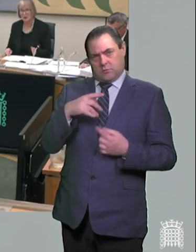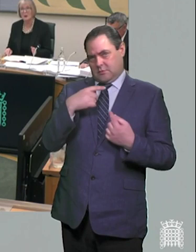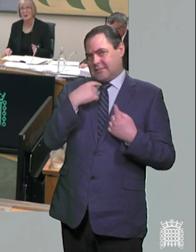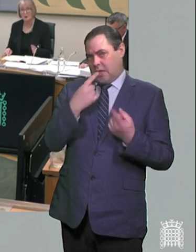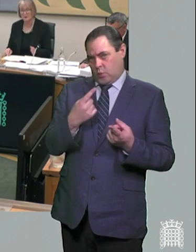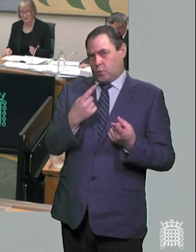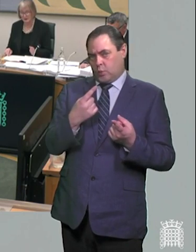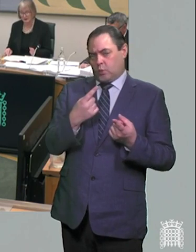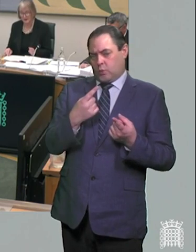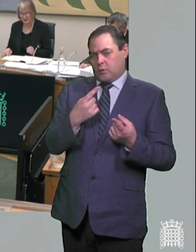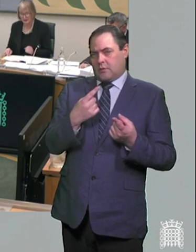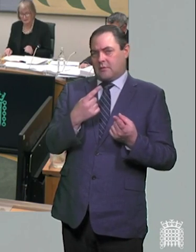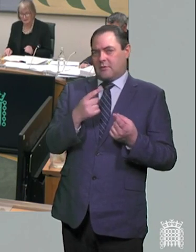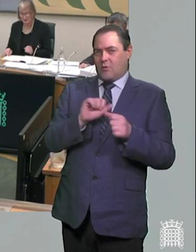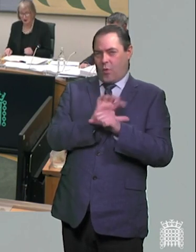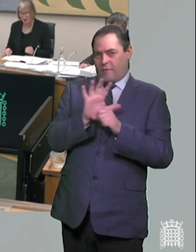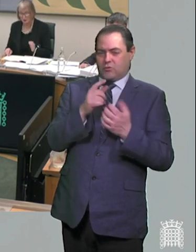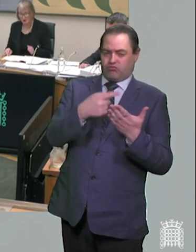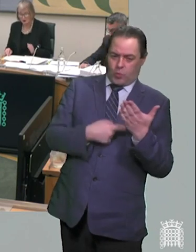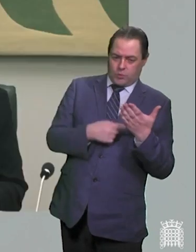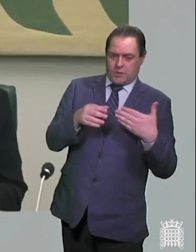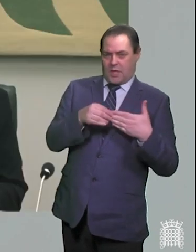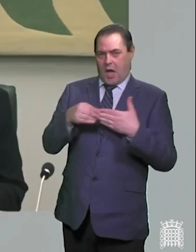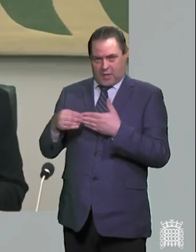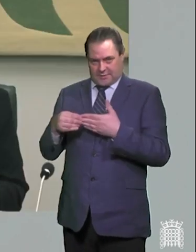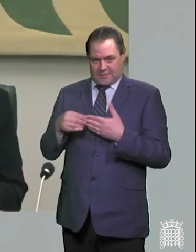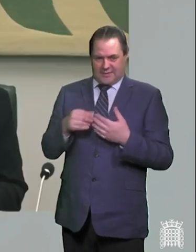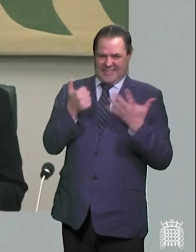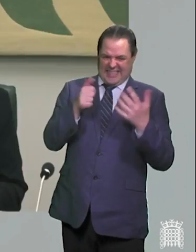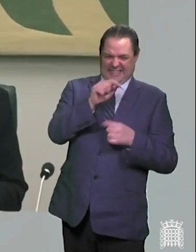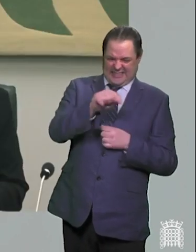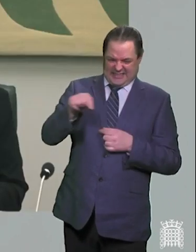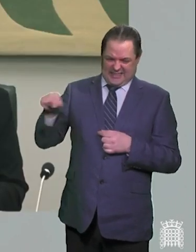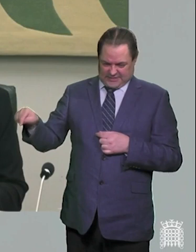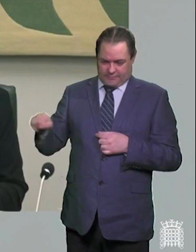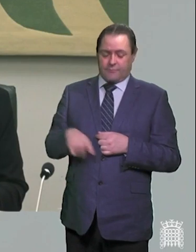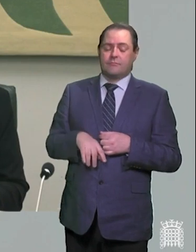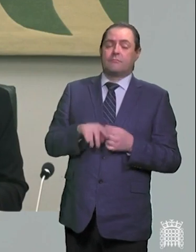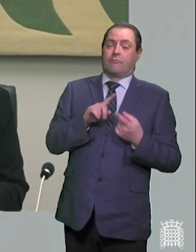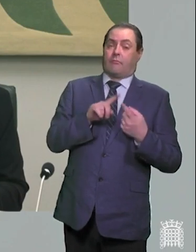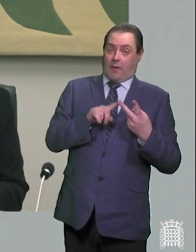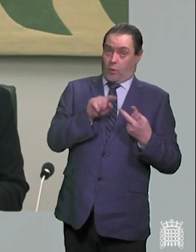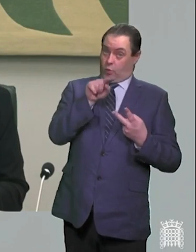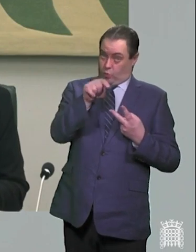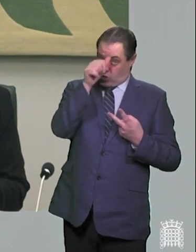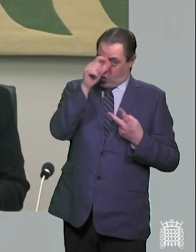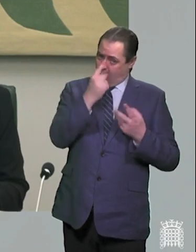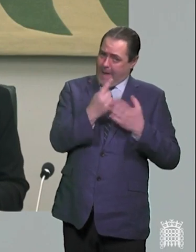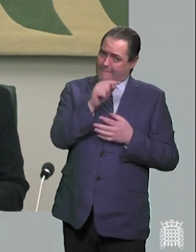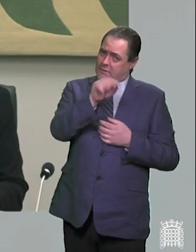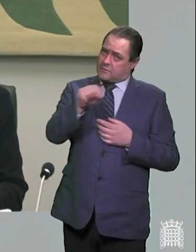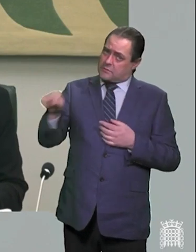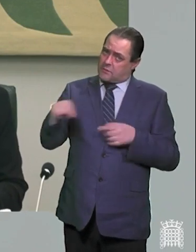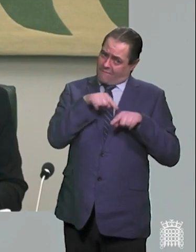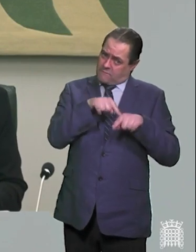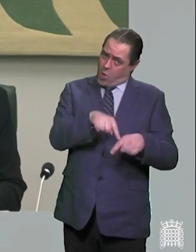guidance were on those 6 dates, what you knew about the gatherings that took place on each of those dates and their